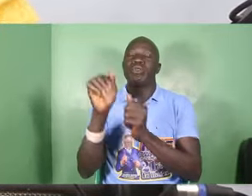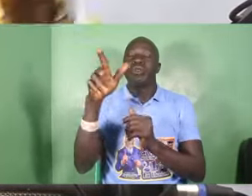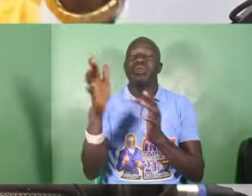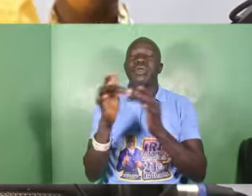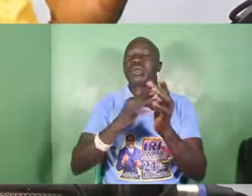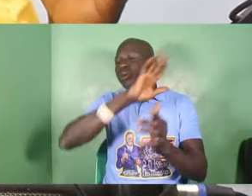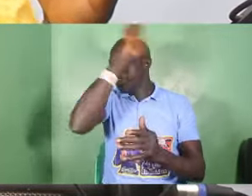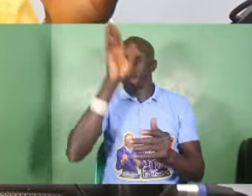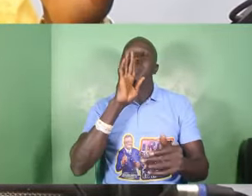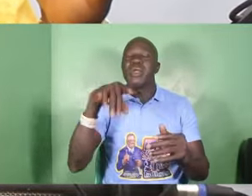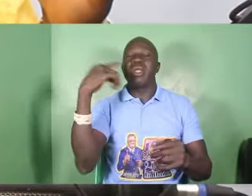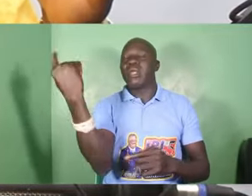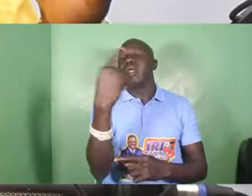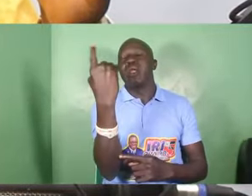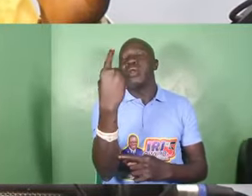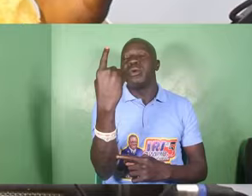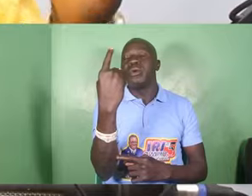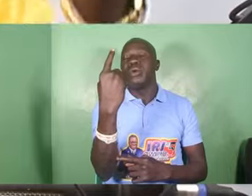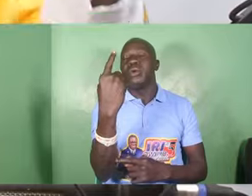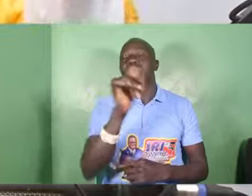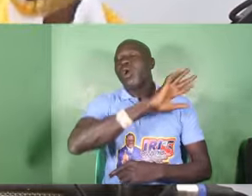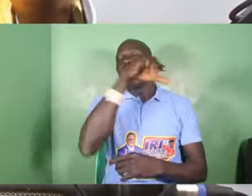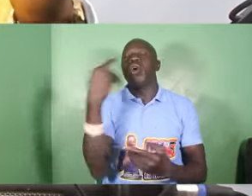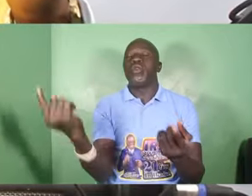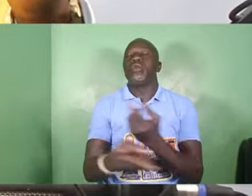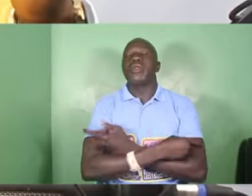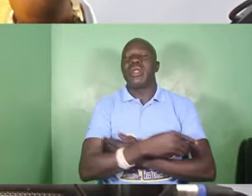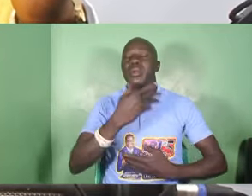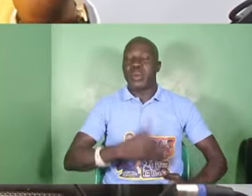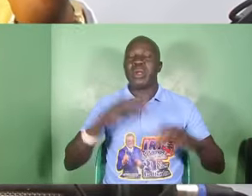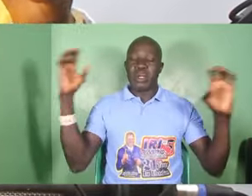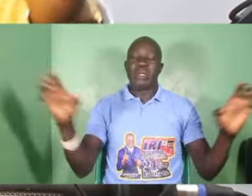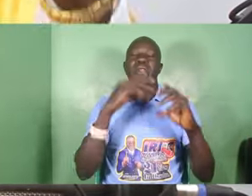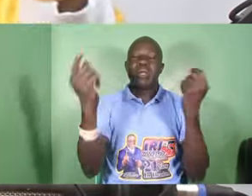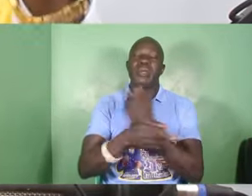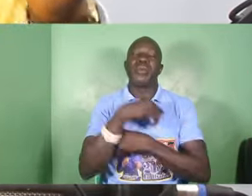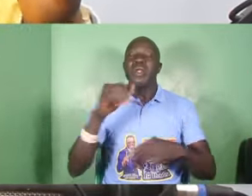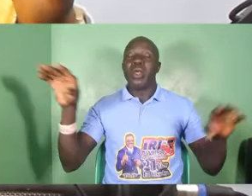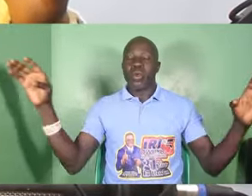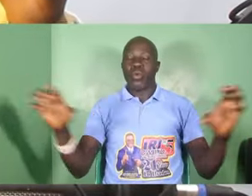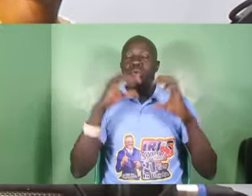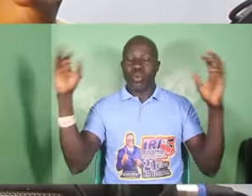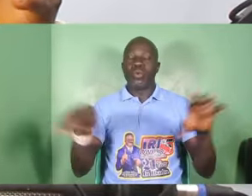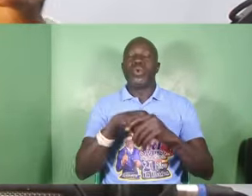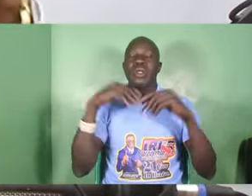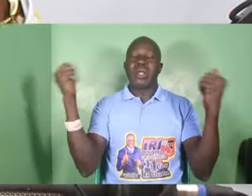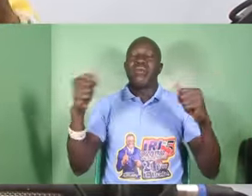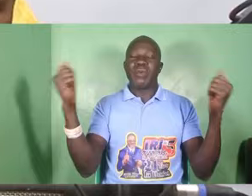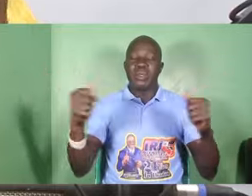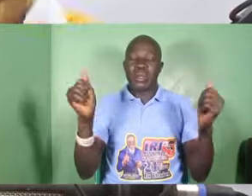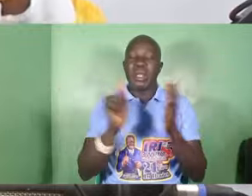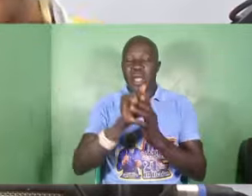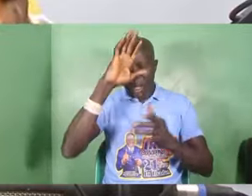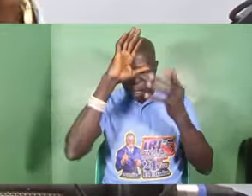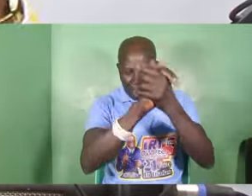me in Jesus' name. O ò ní já nìkan wọ. Amen. Alone. Ìyẹn ọlọ́jọ́ bí òní. You better celebrate. O ní wedding anniversary. Those of you celebrating your wedding anniversary.